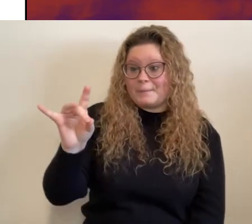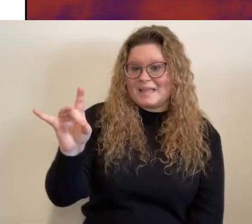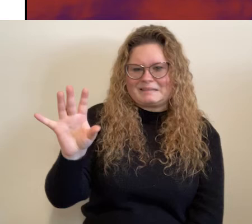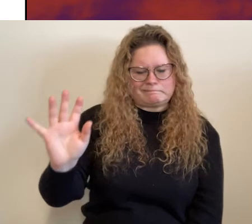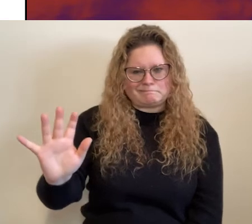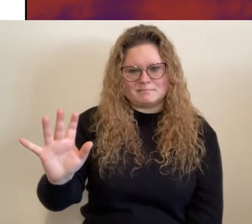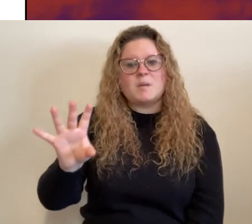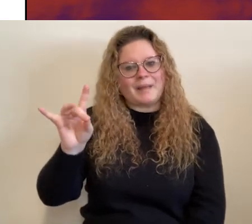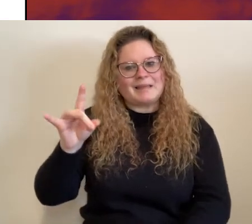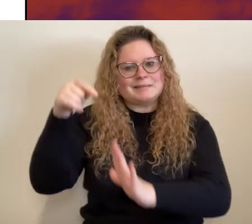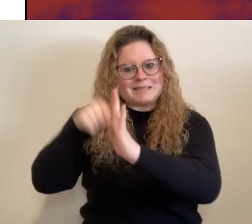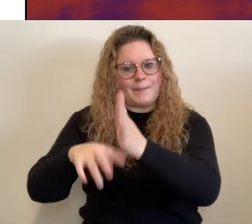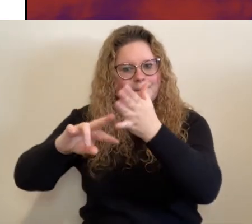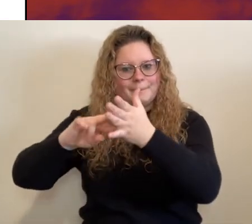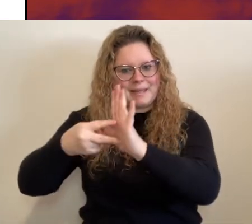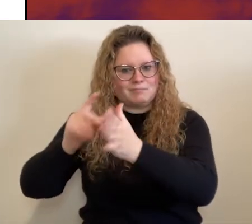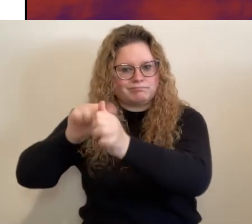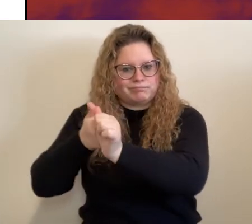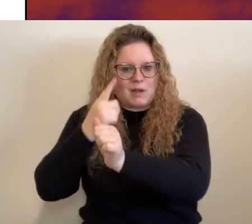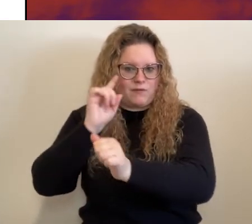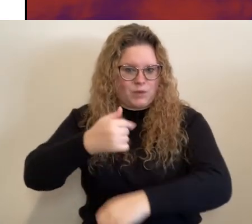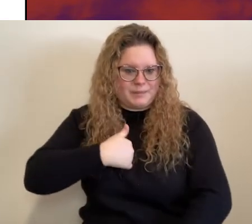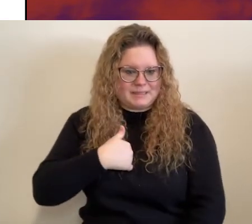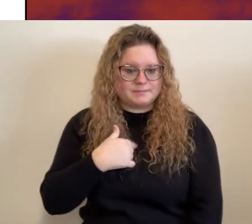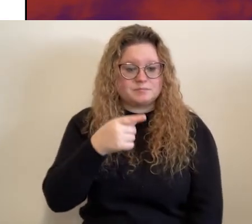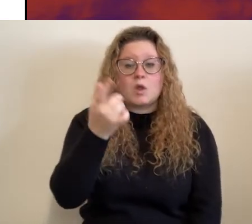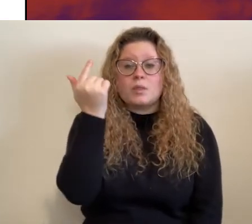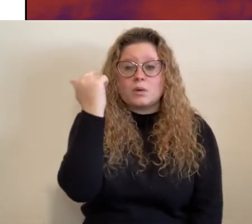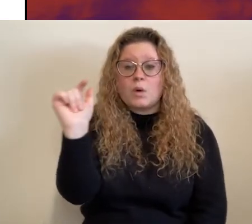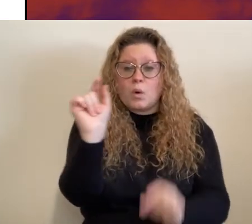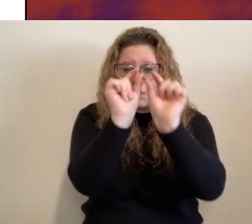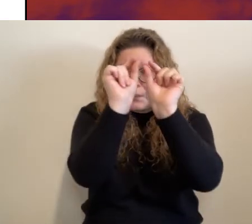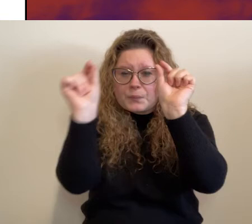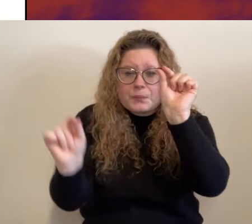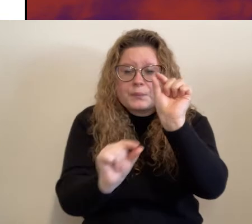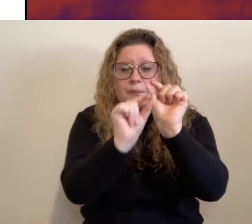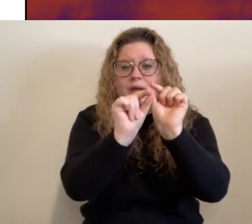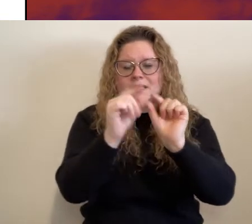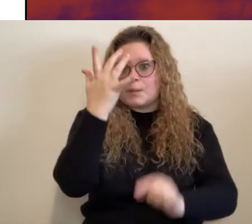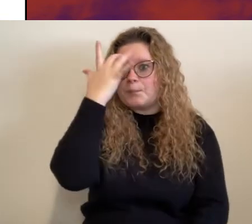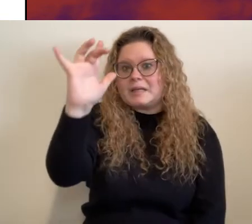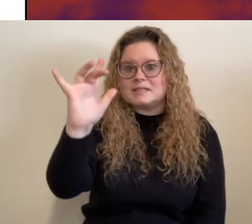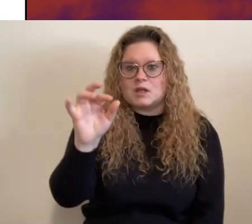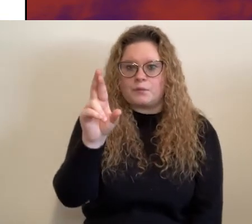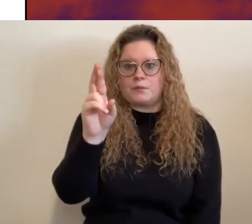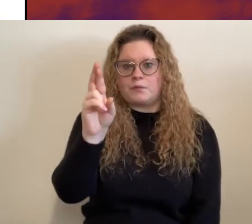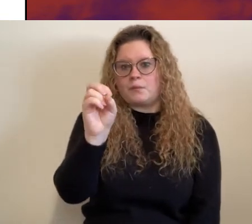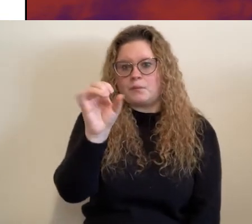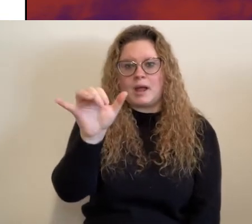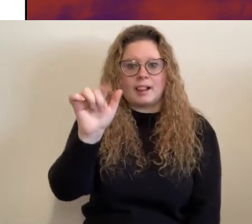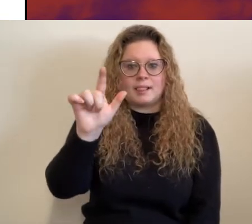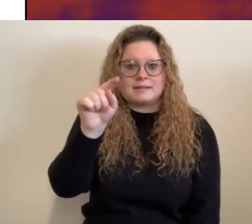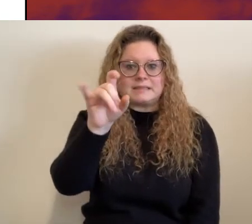meaning. And this gold rim is the brilliance, is the royalty around that understanding. And